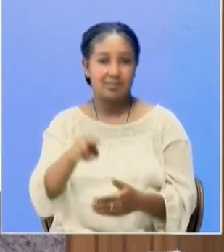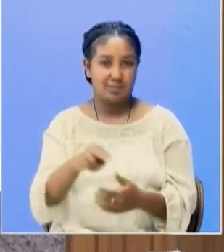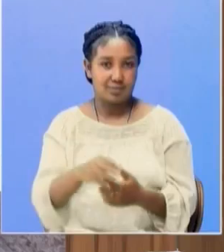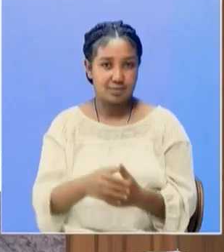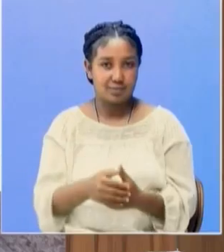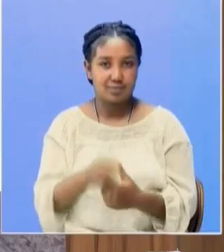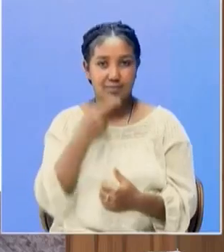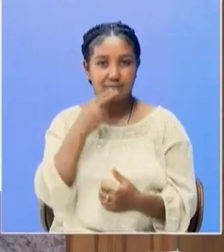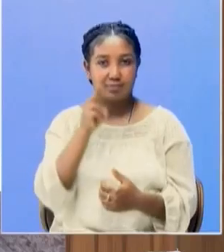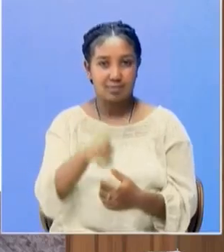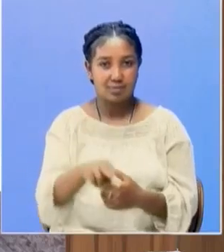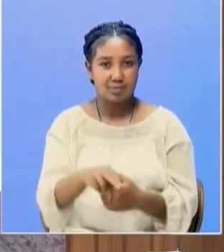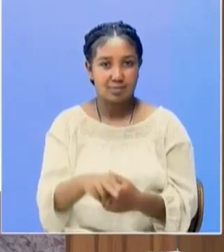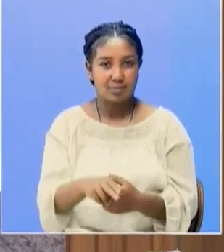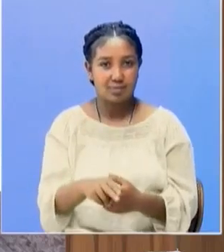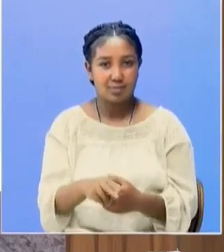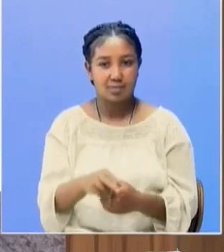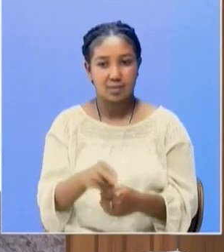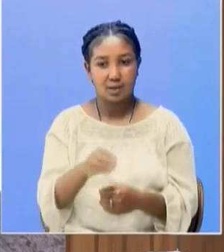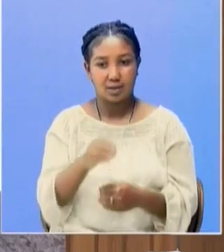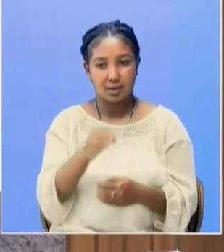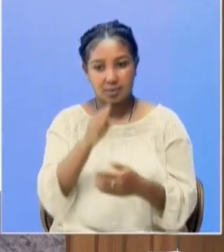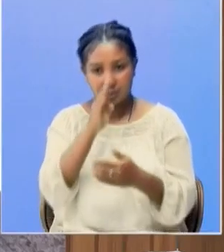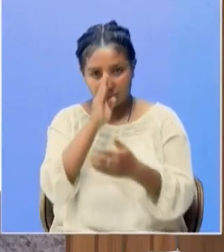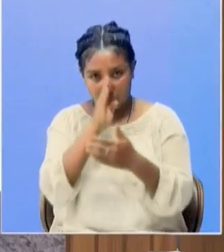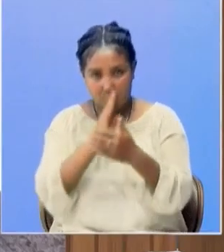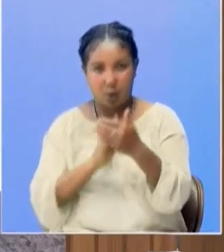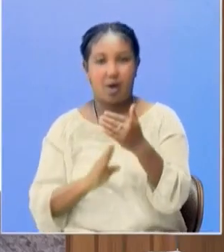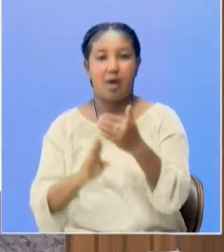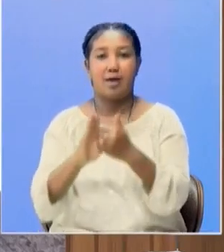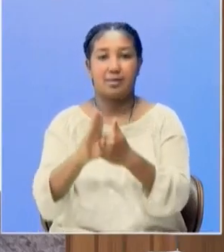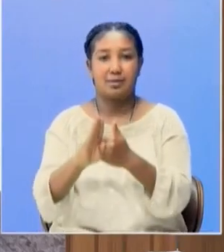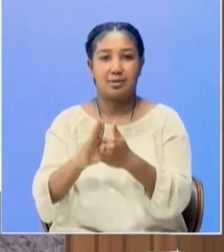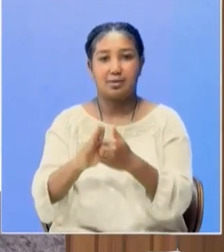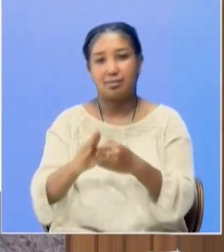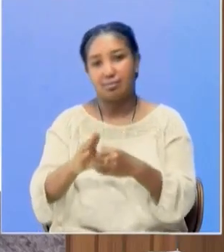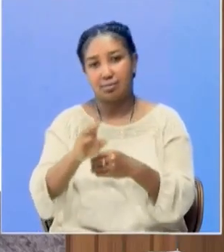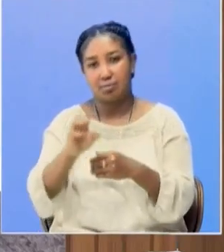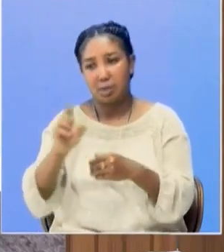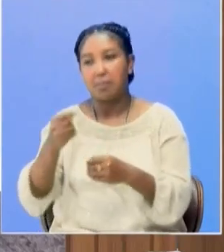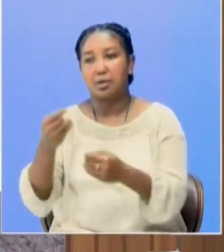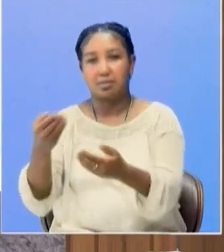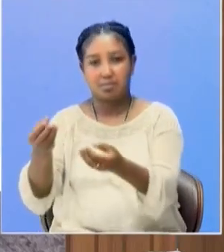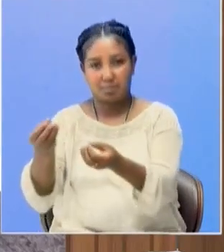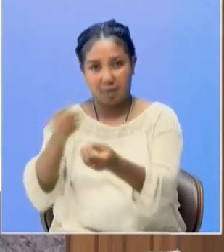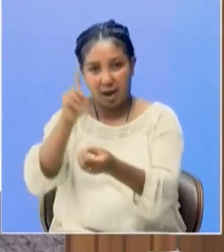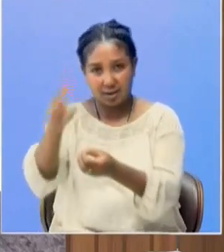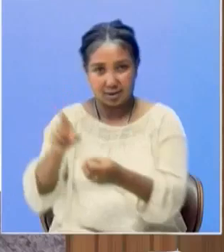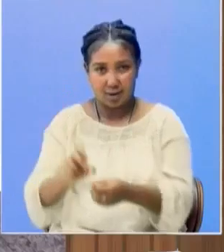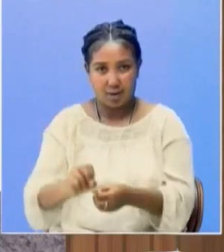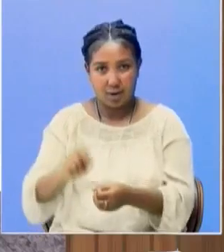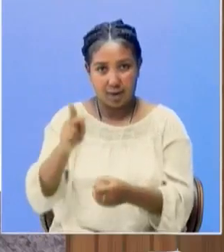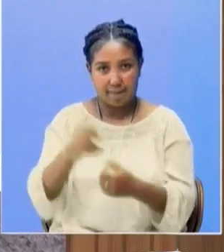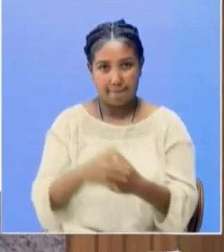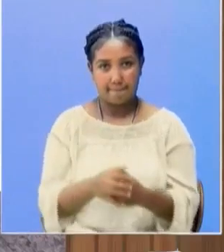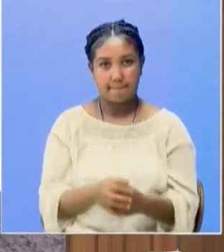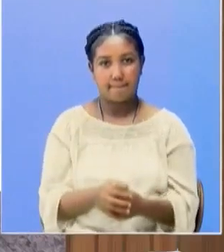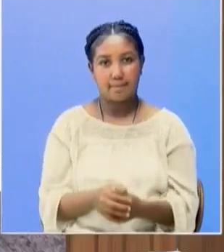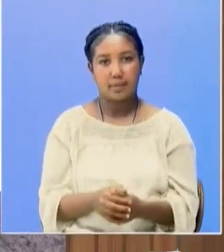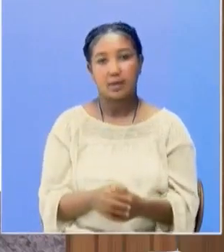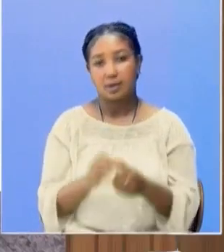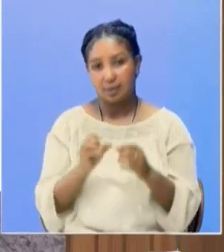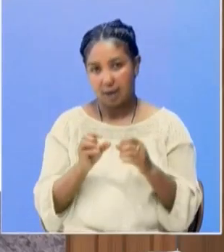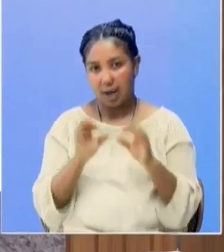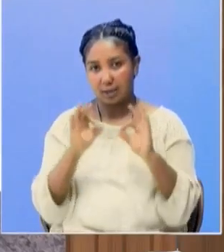of polite expressions just to ask someone something. Is that clear?